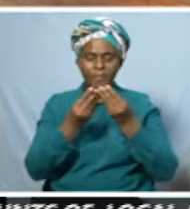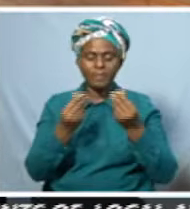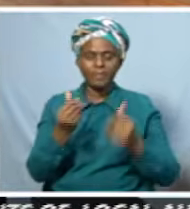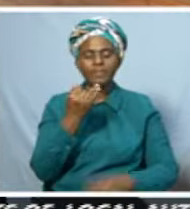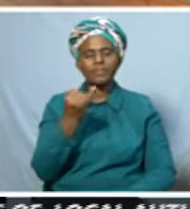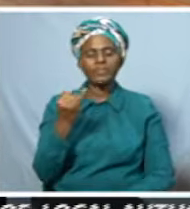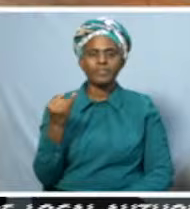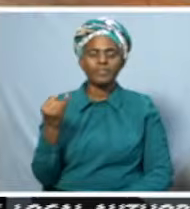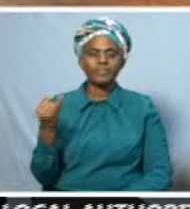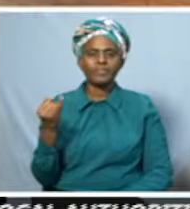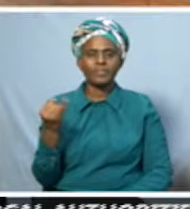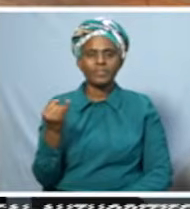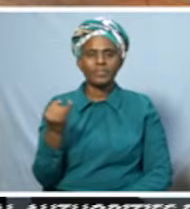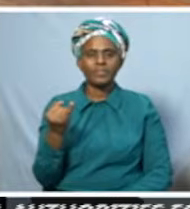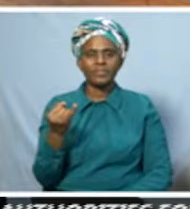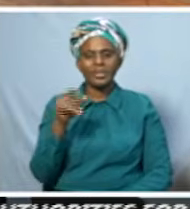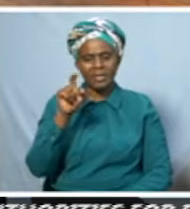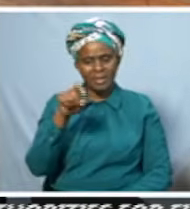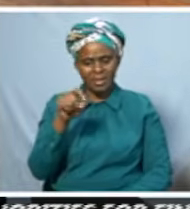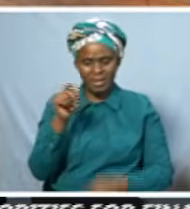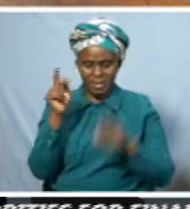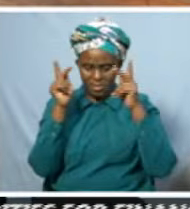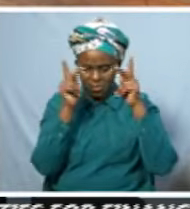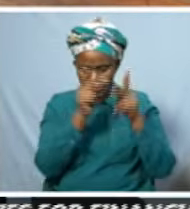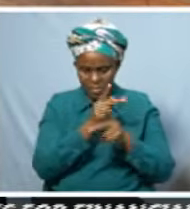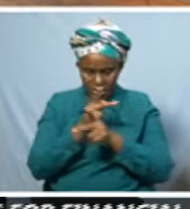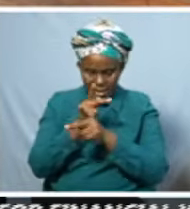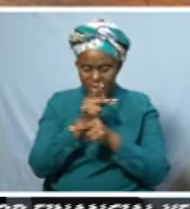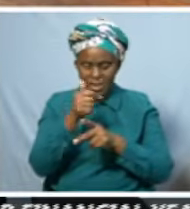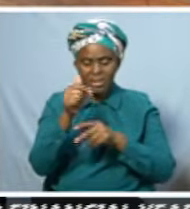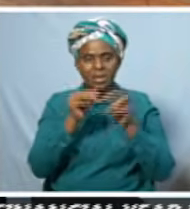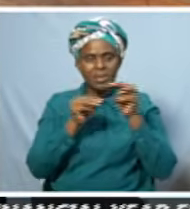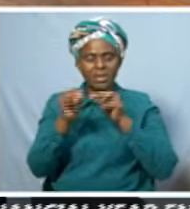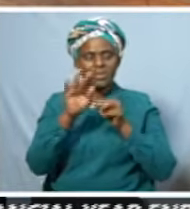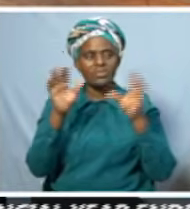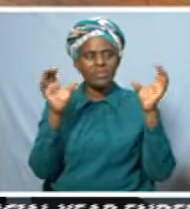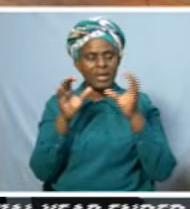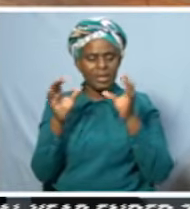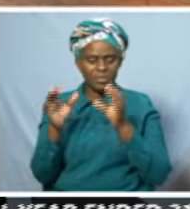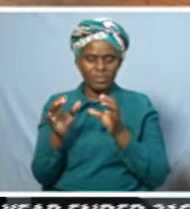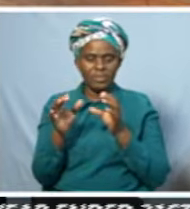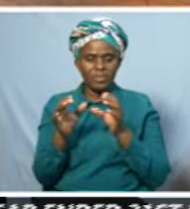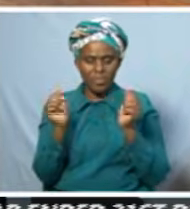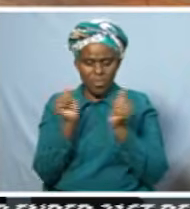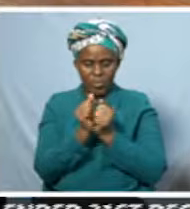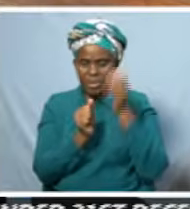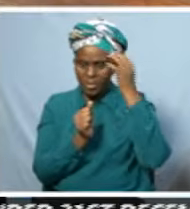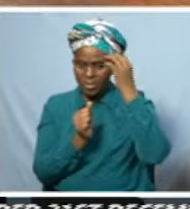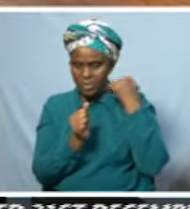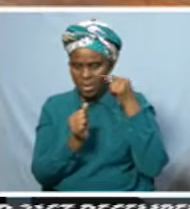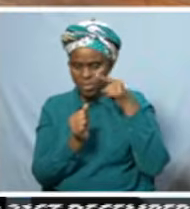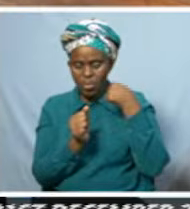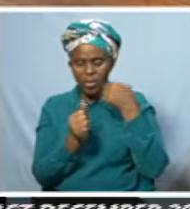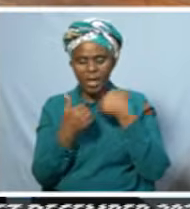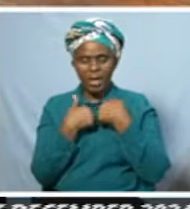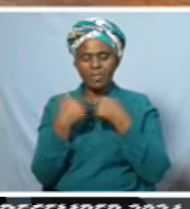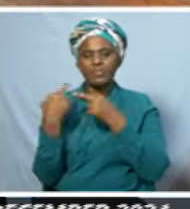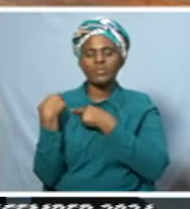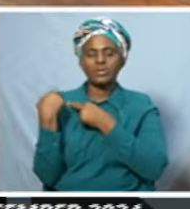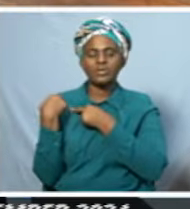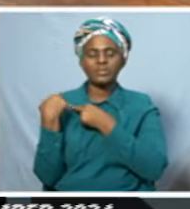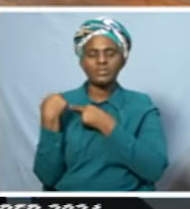issues that you need to take care of as you manage your council with the officers that are tasked to